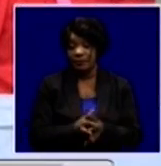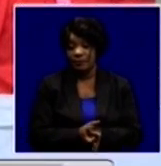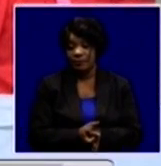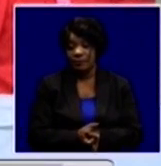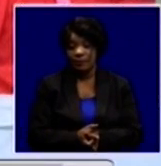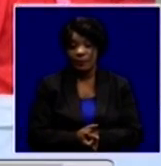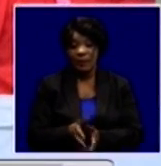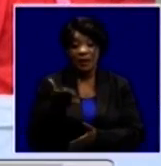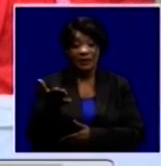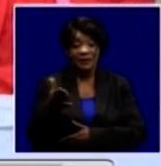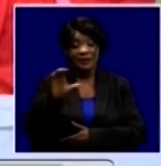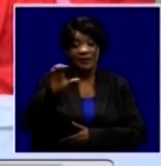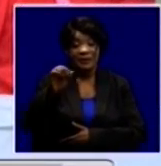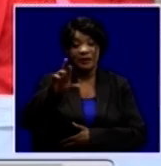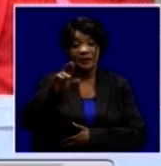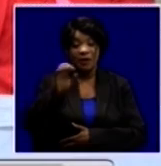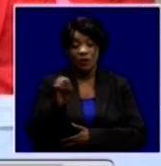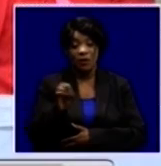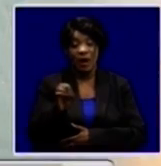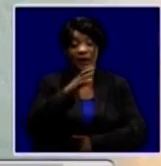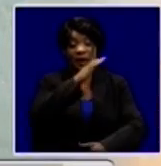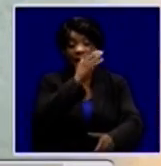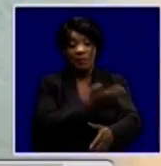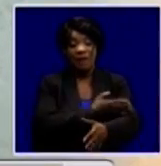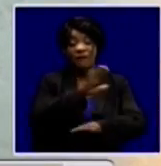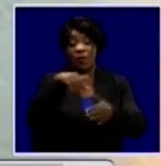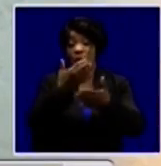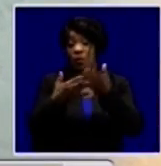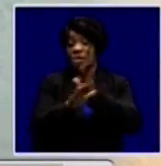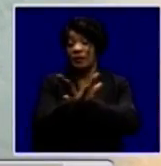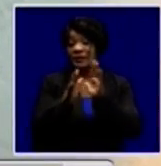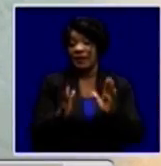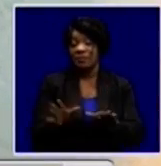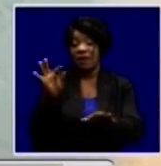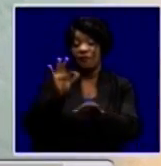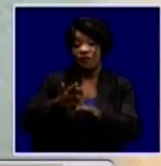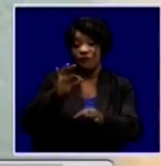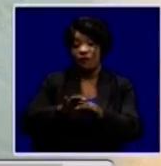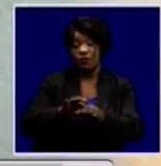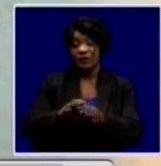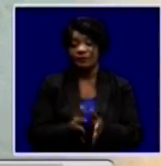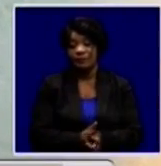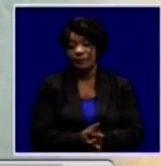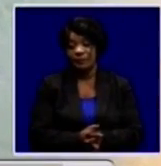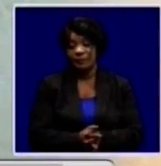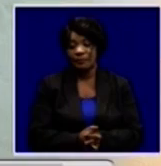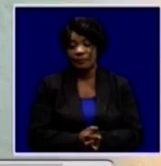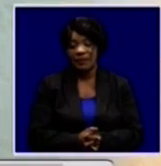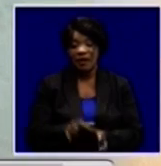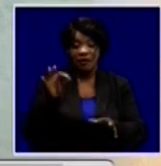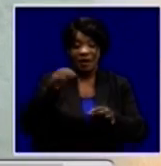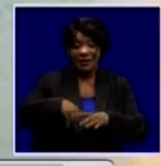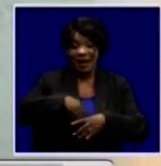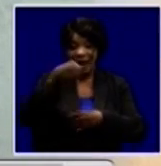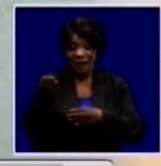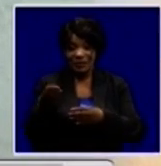This is our core and mandatory task for every Zambian to vote in and vote out